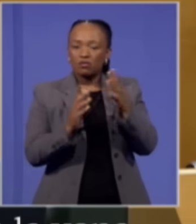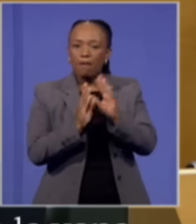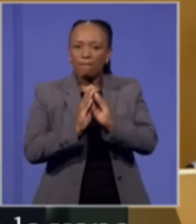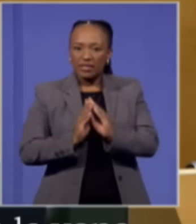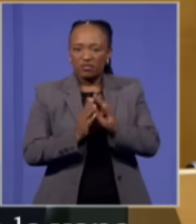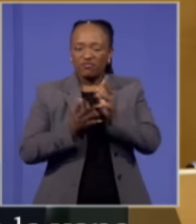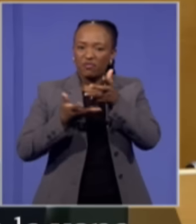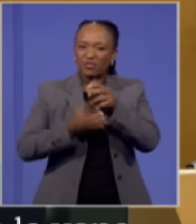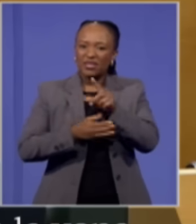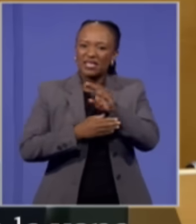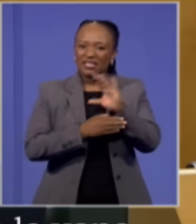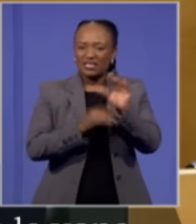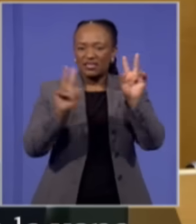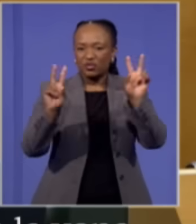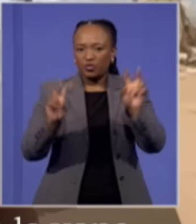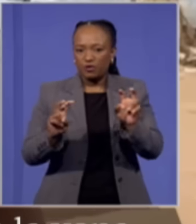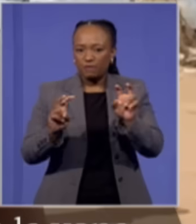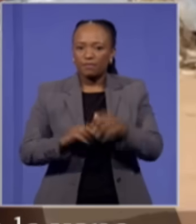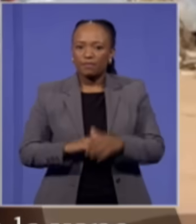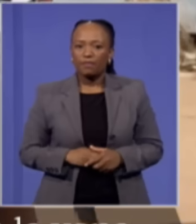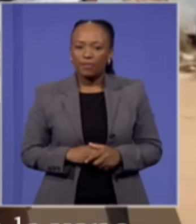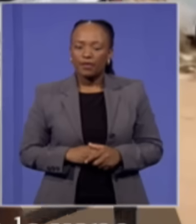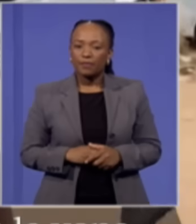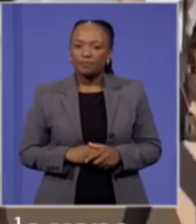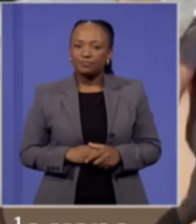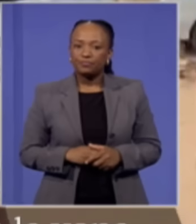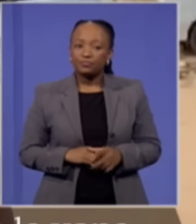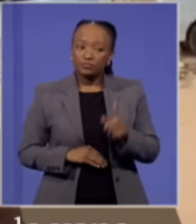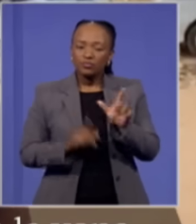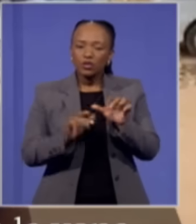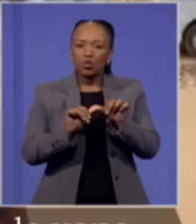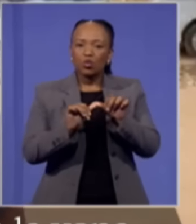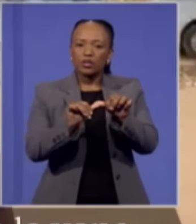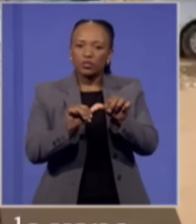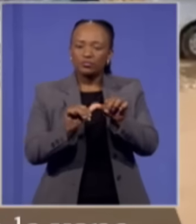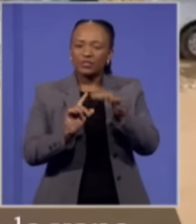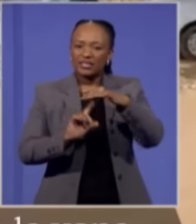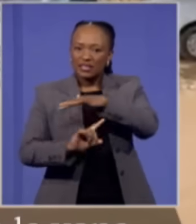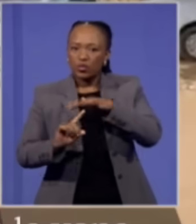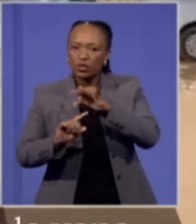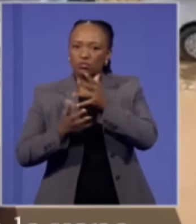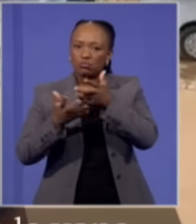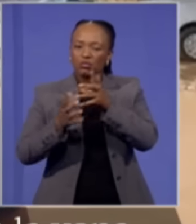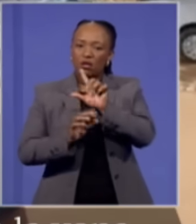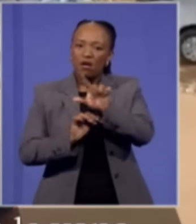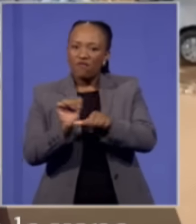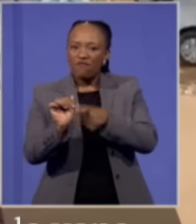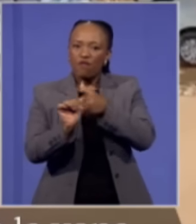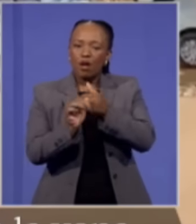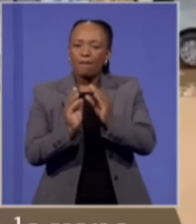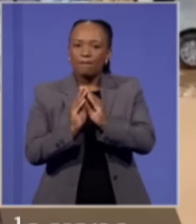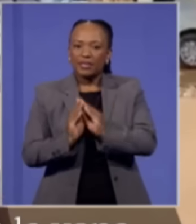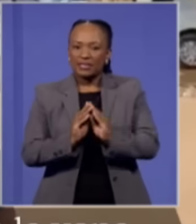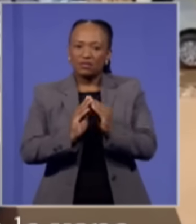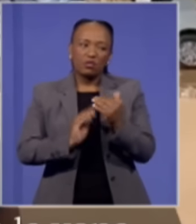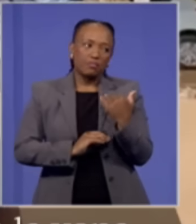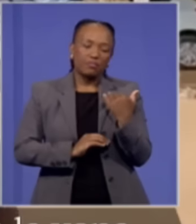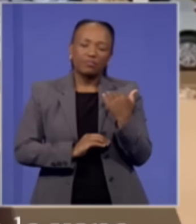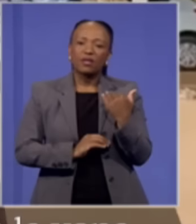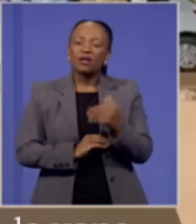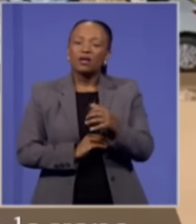We will continue to engage and persist with the situation. It's a follow-up meeting from the meeting we had in Dar es Salaam,